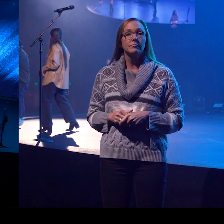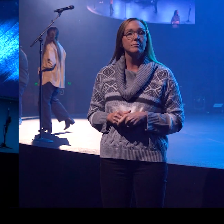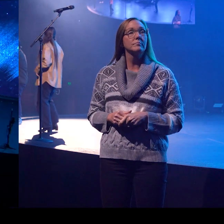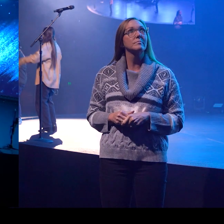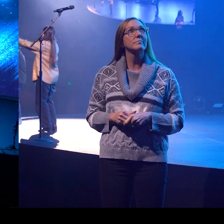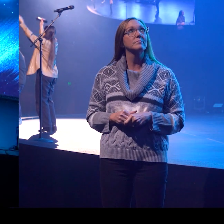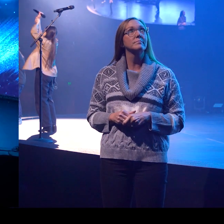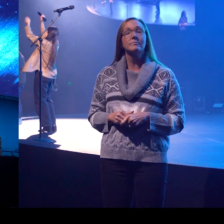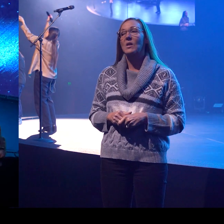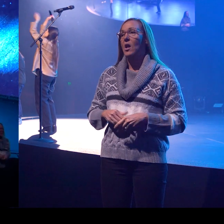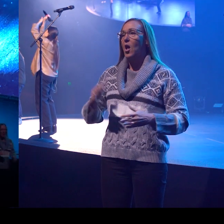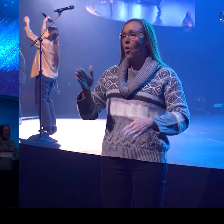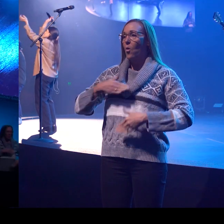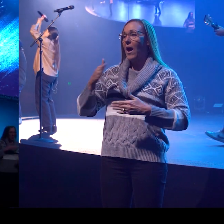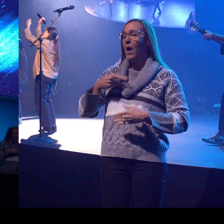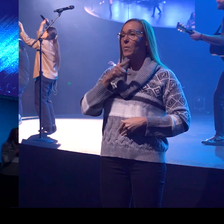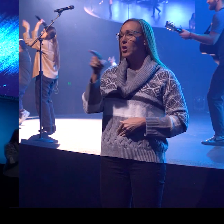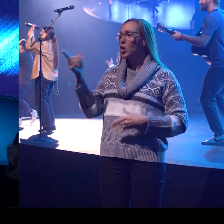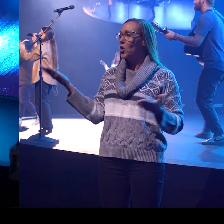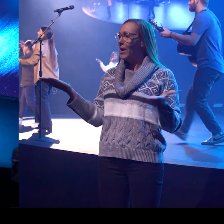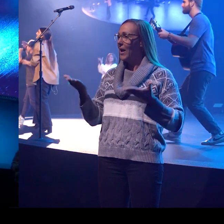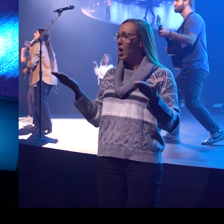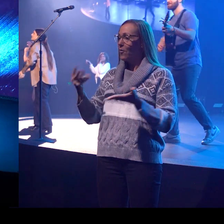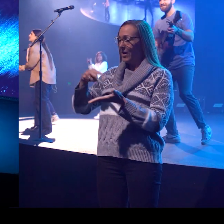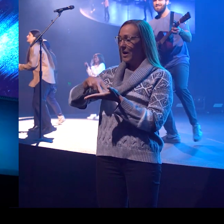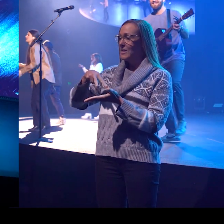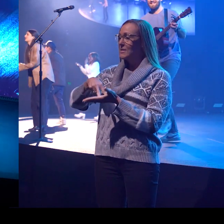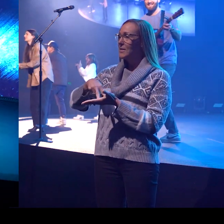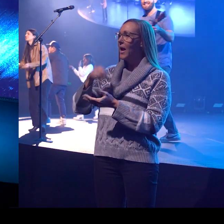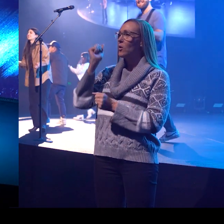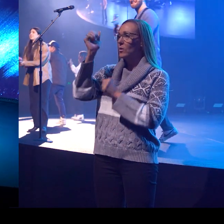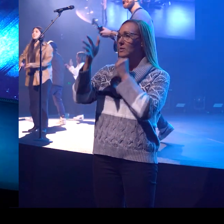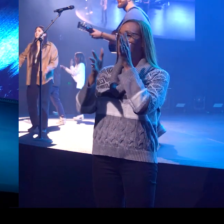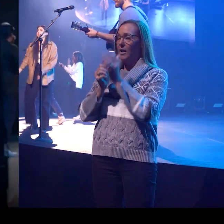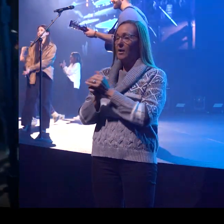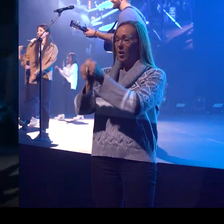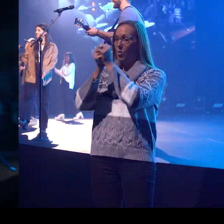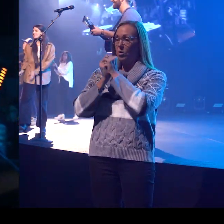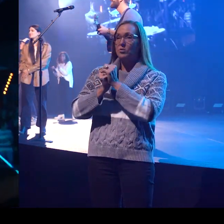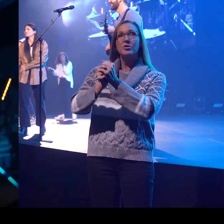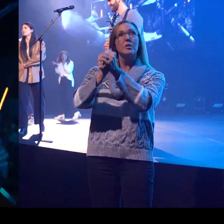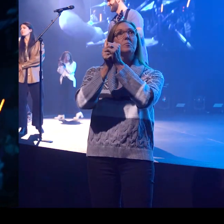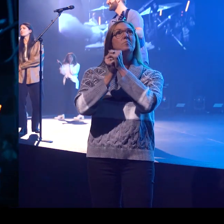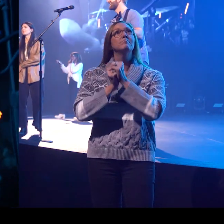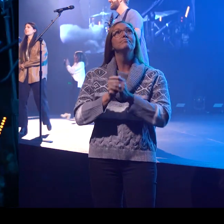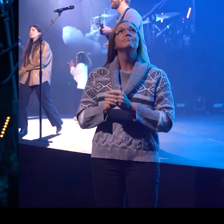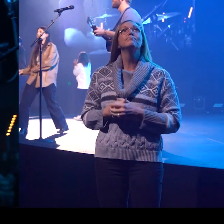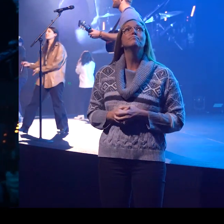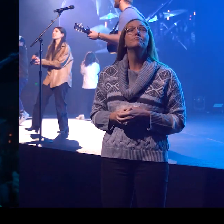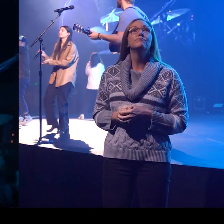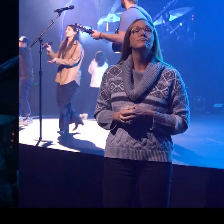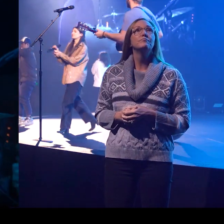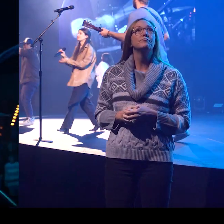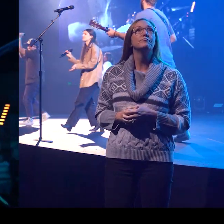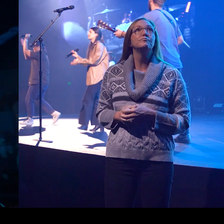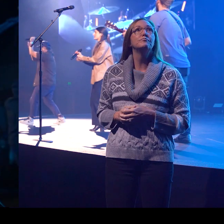Hey, CCB, we're so glad that you're with us. Would you stand to your feet as we get ready to worship? Let me see you put your hands together. Come on.